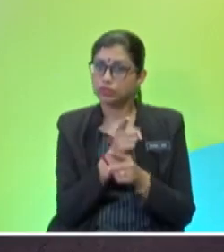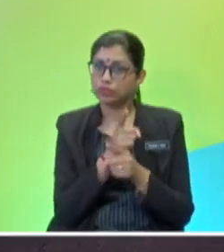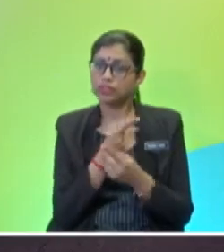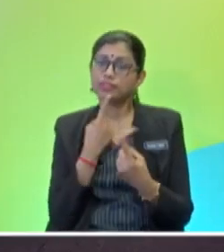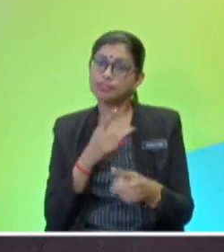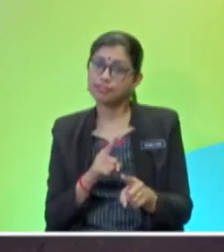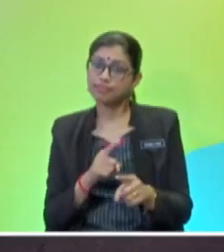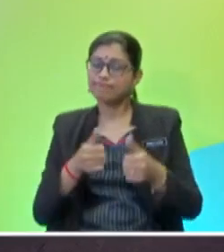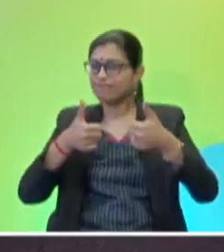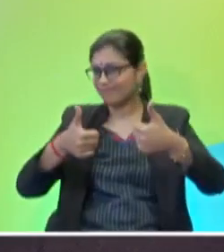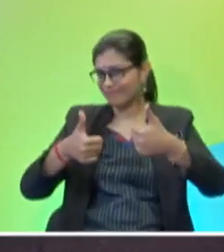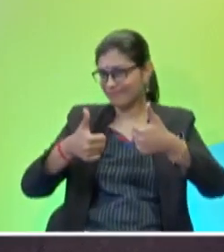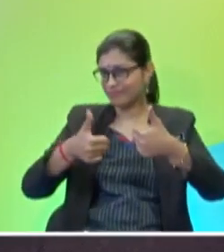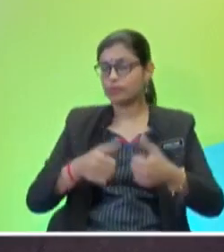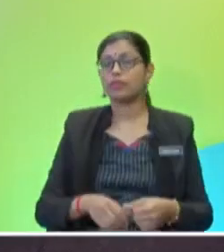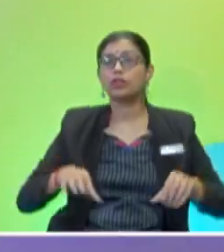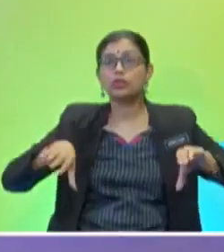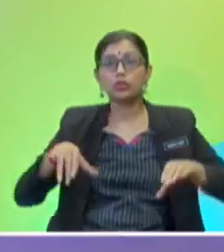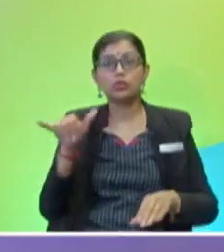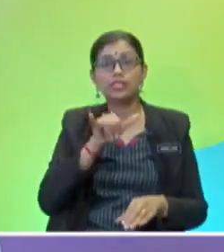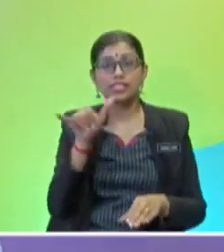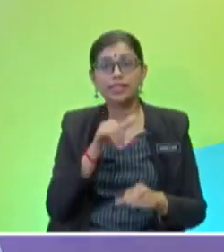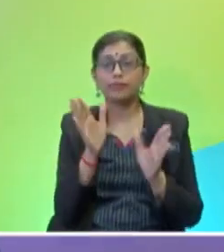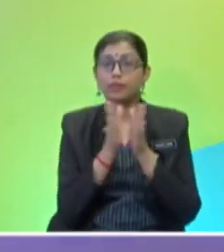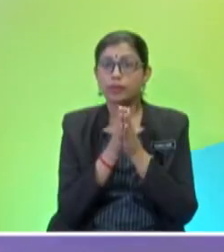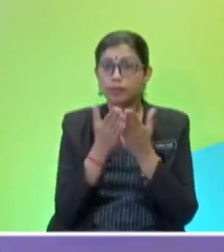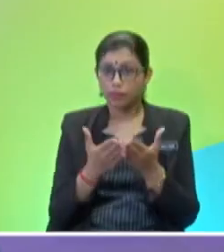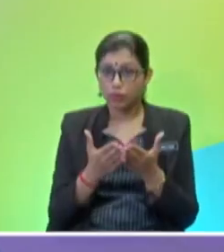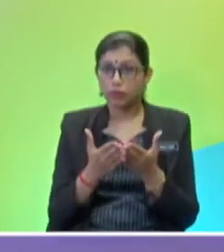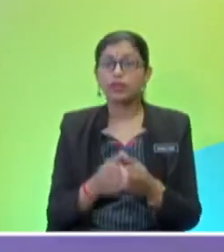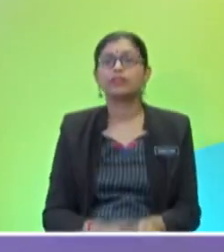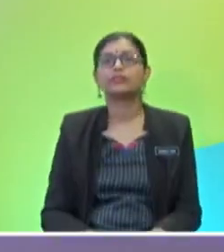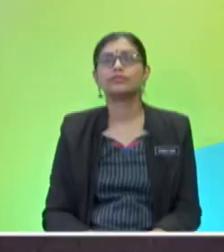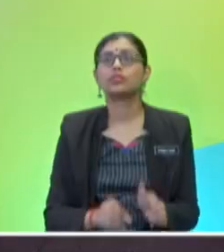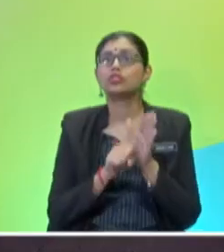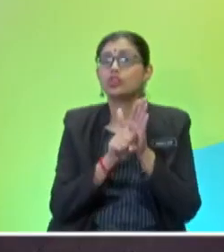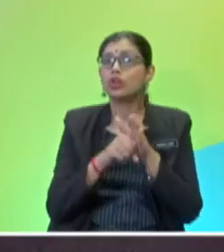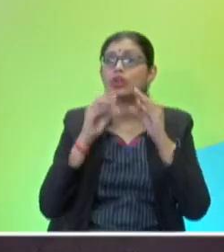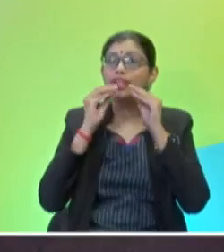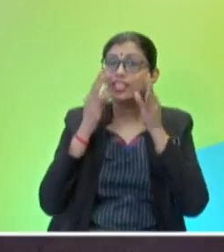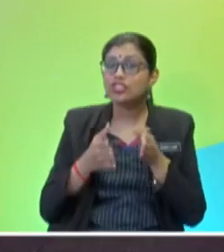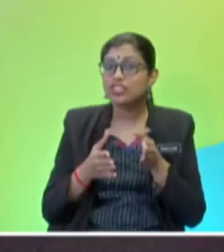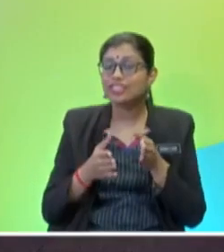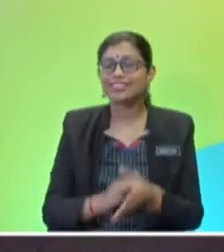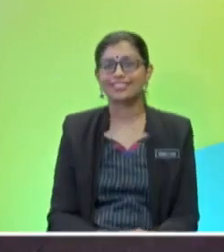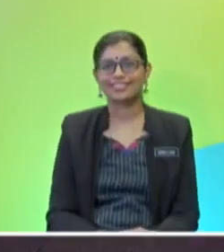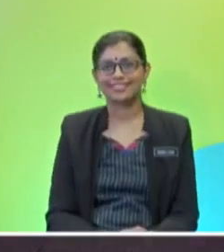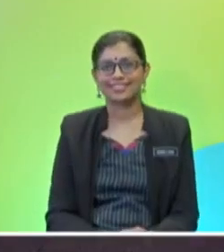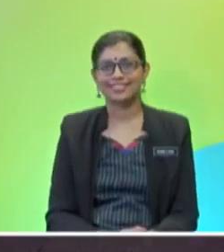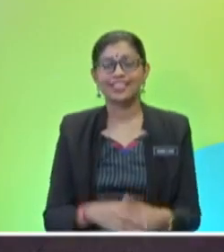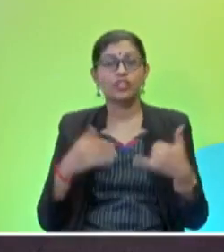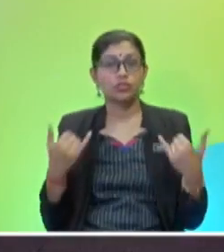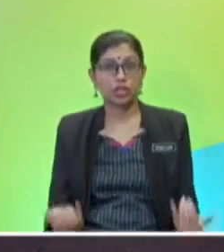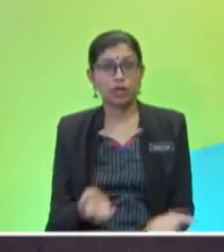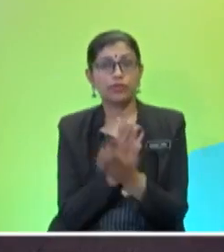Sean, and you show it to your teacher and present it to your classmates. That's right. Well done, everyone. And right now, we're going to